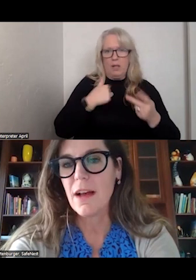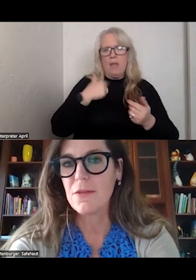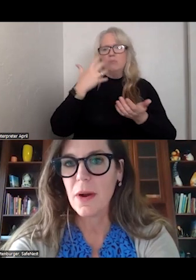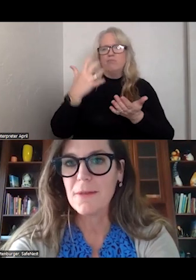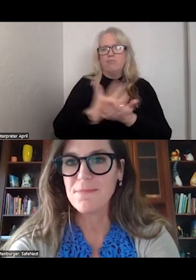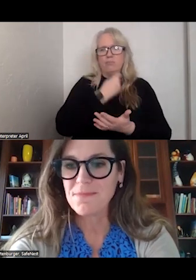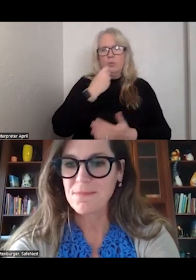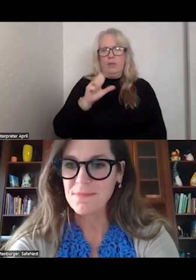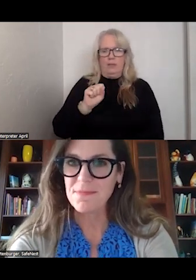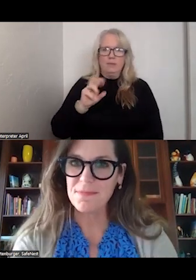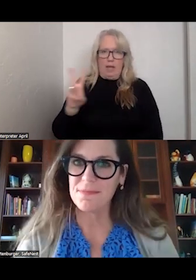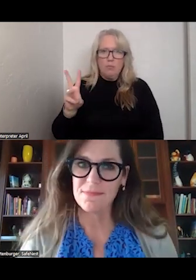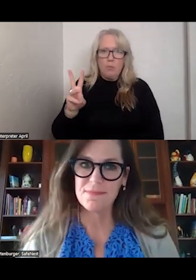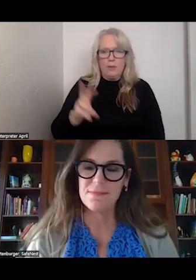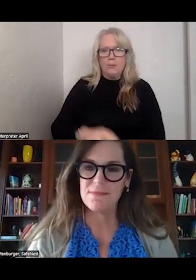utilize the software.